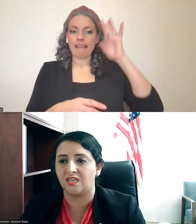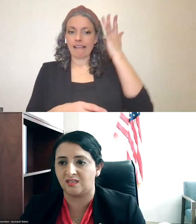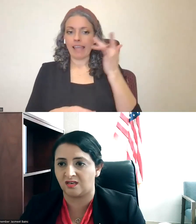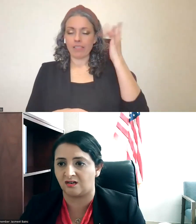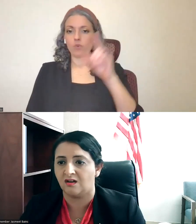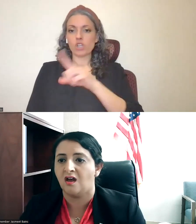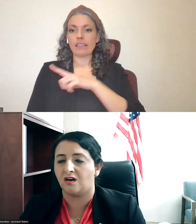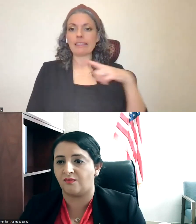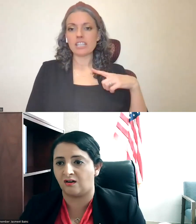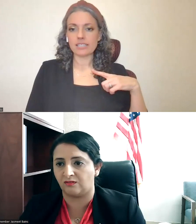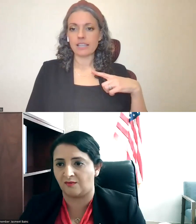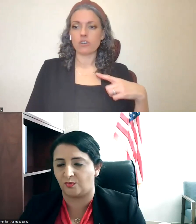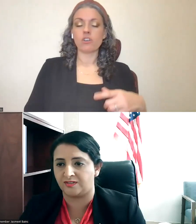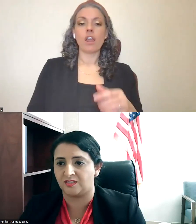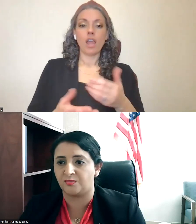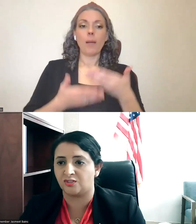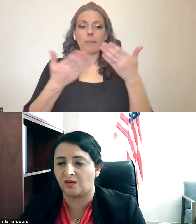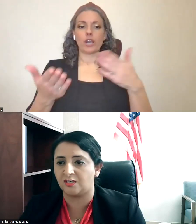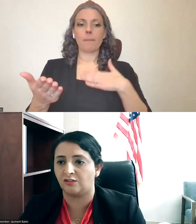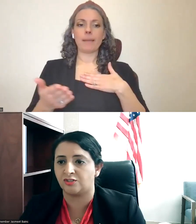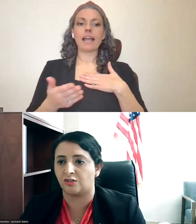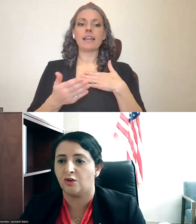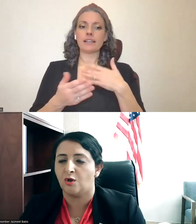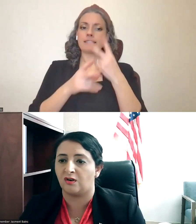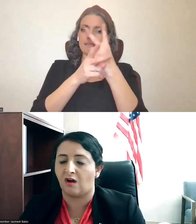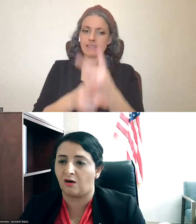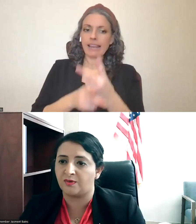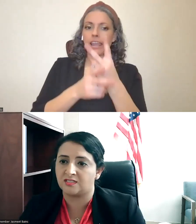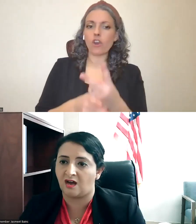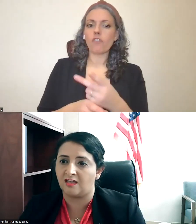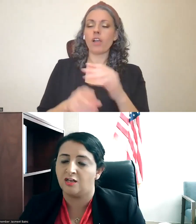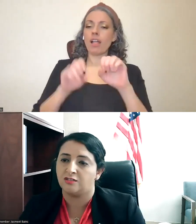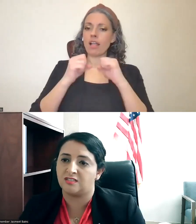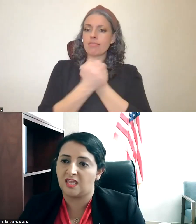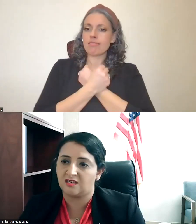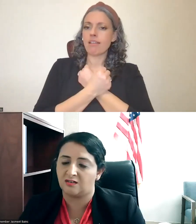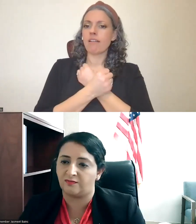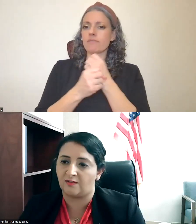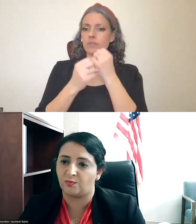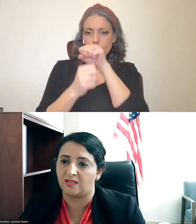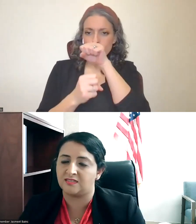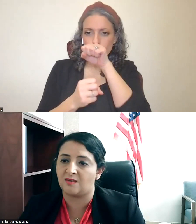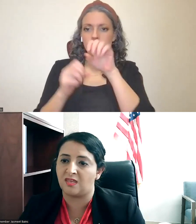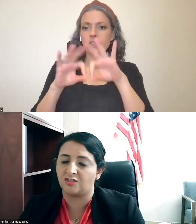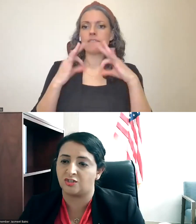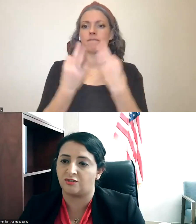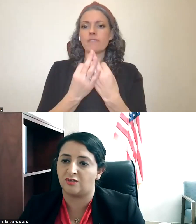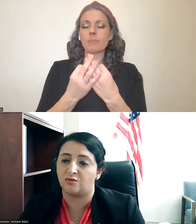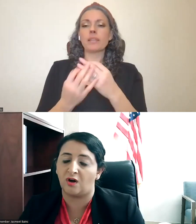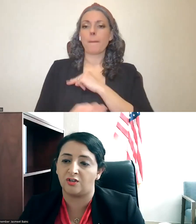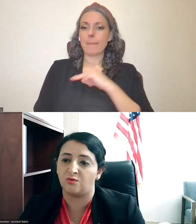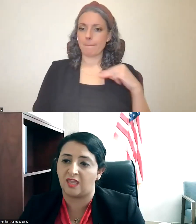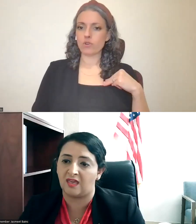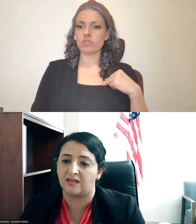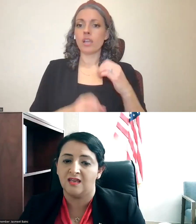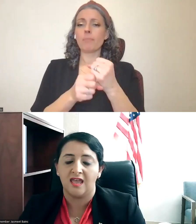of taking care of our loved ones. In the Punjabi culture, we are always taught to take care of loved ones and make sure that you do